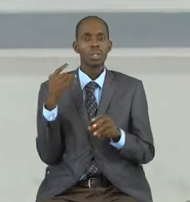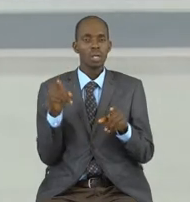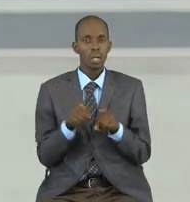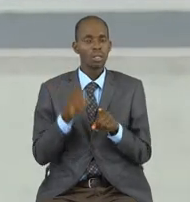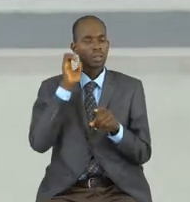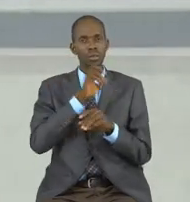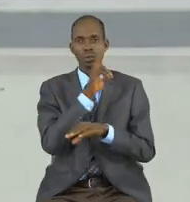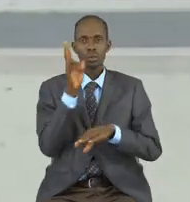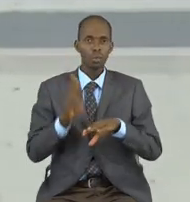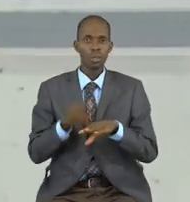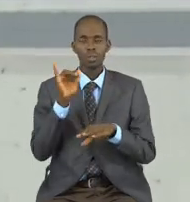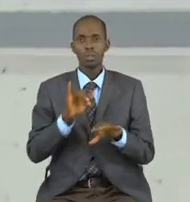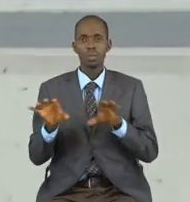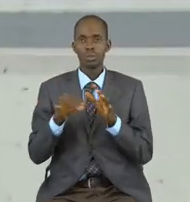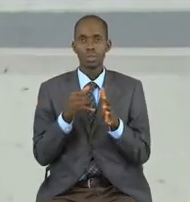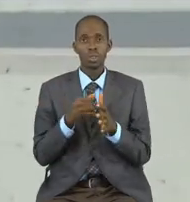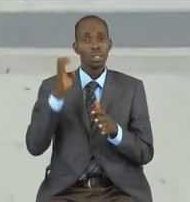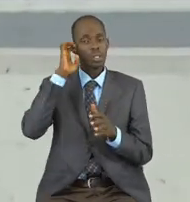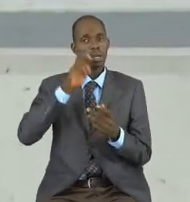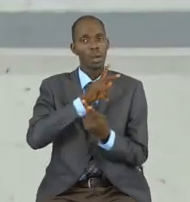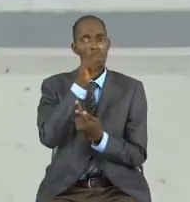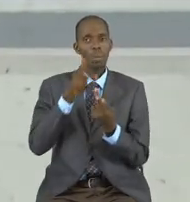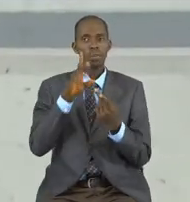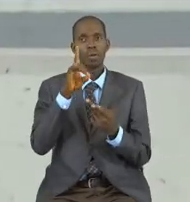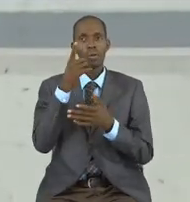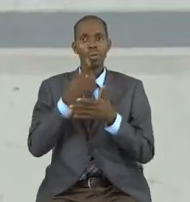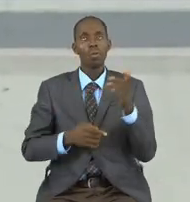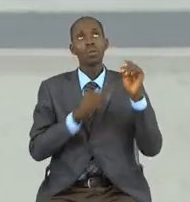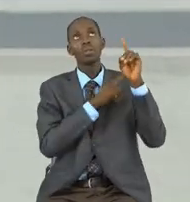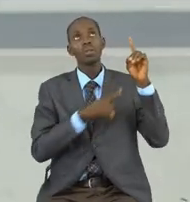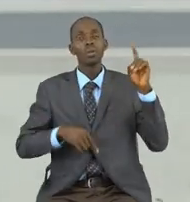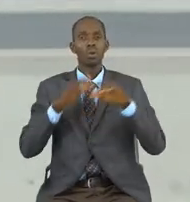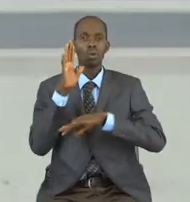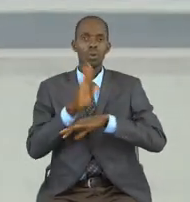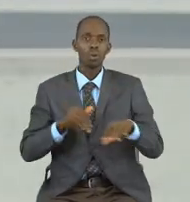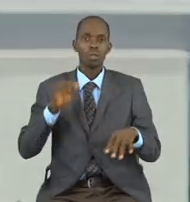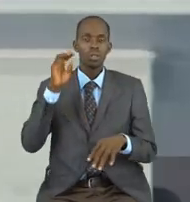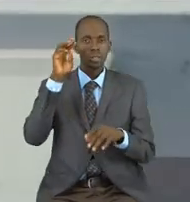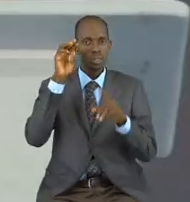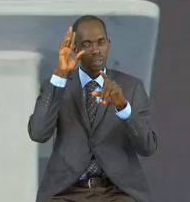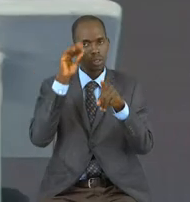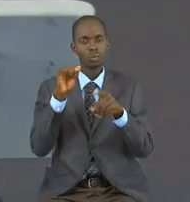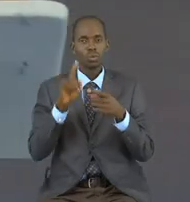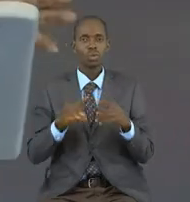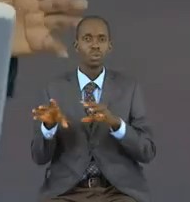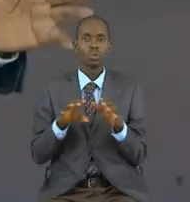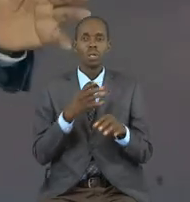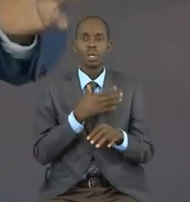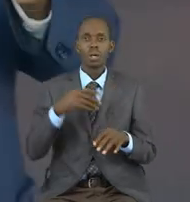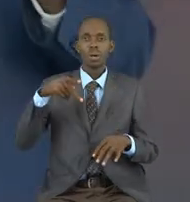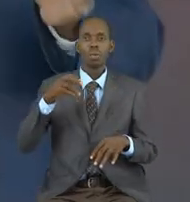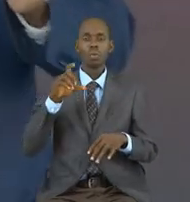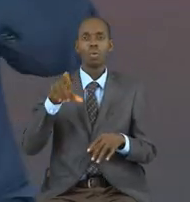as his manner was, he perfected what the Lord called him to do. And Paul, as his manner was,